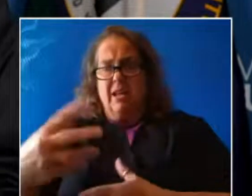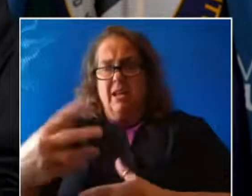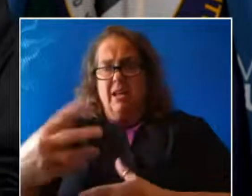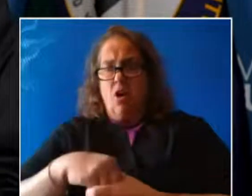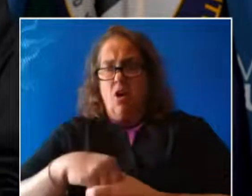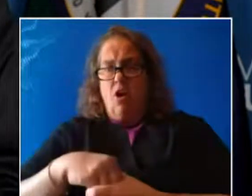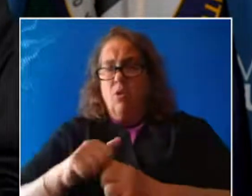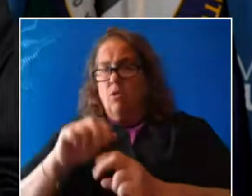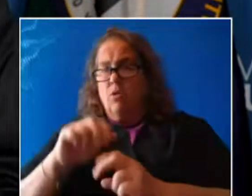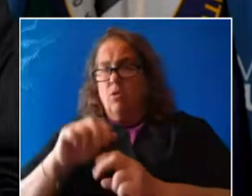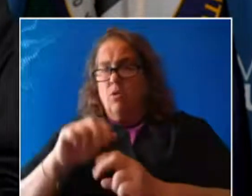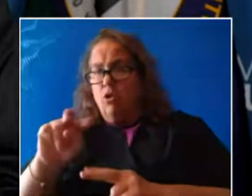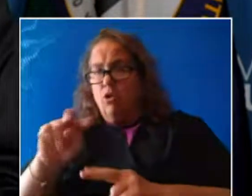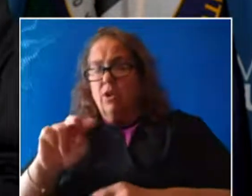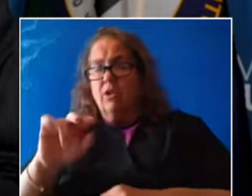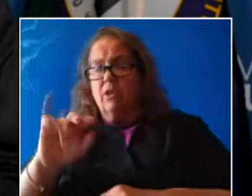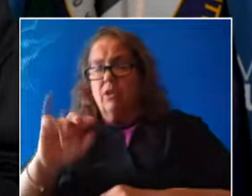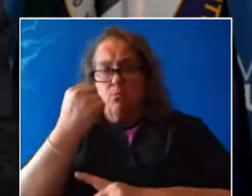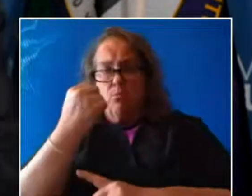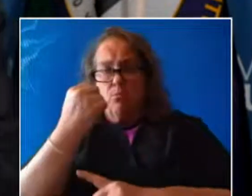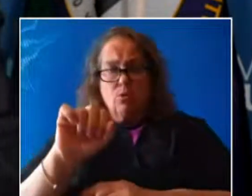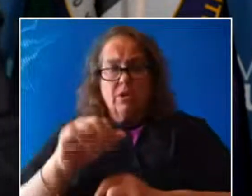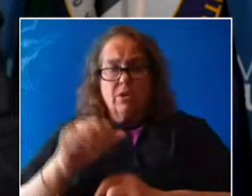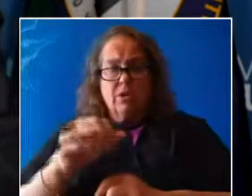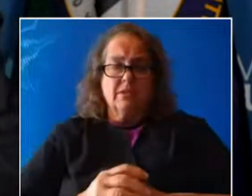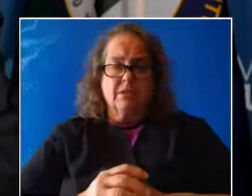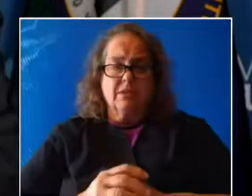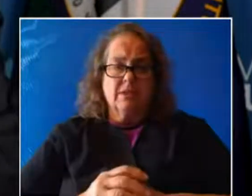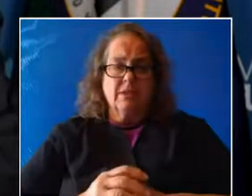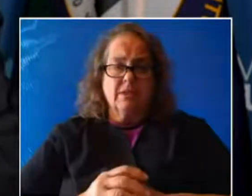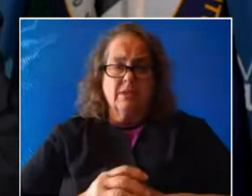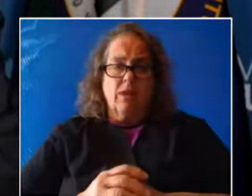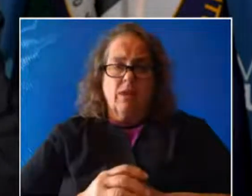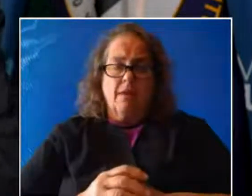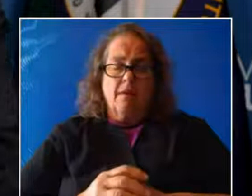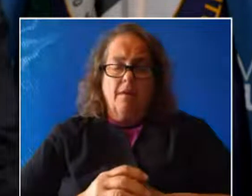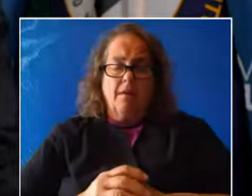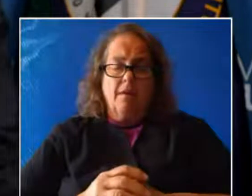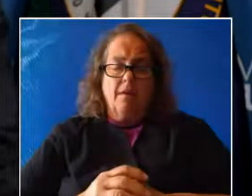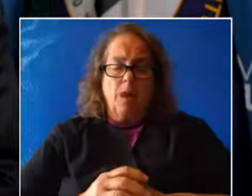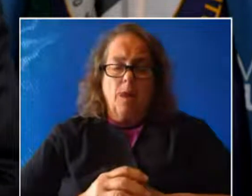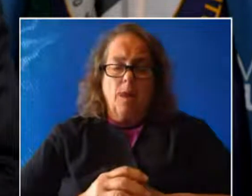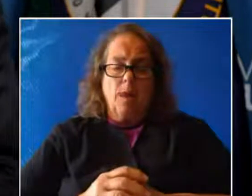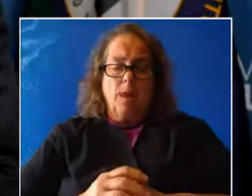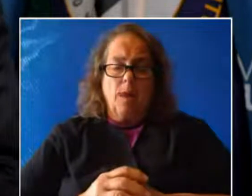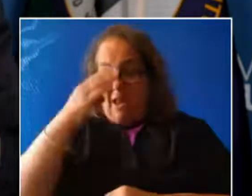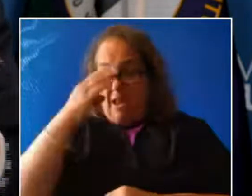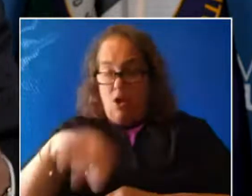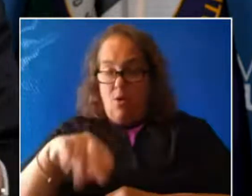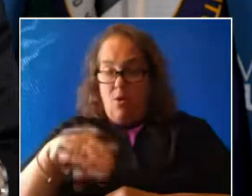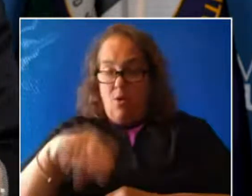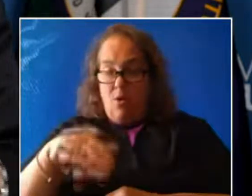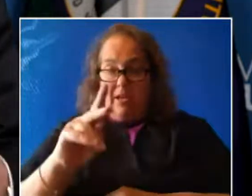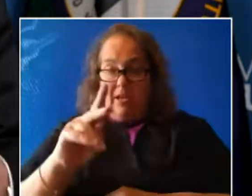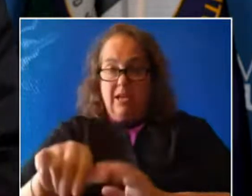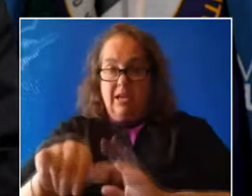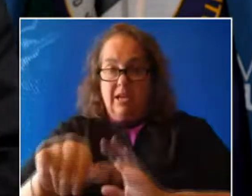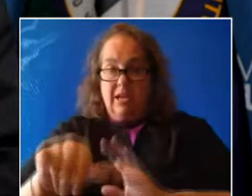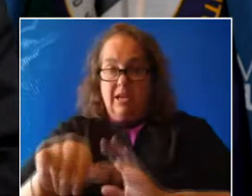trial? Well, I know that the Kentucky State Police and others